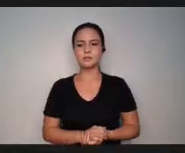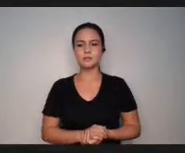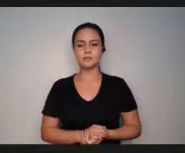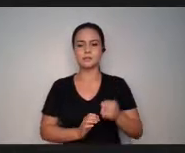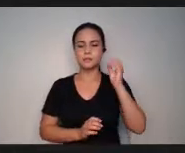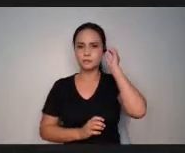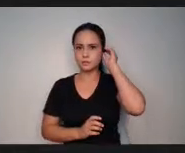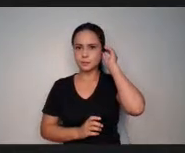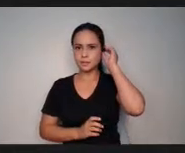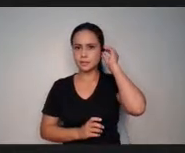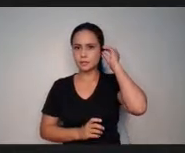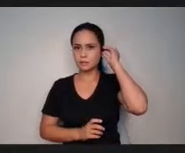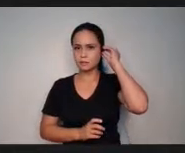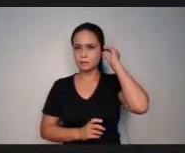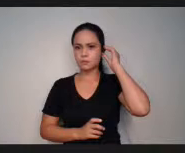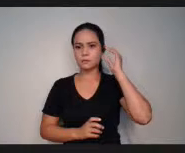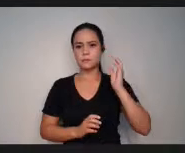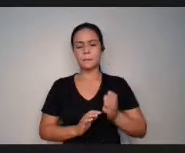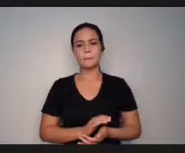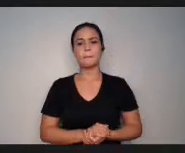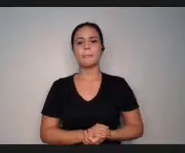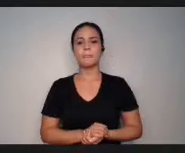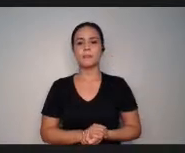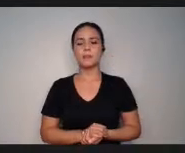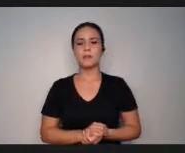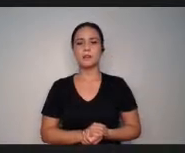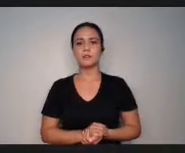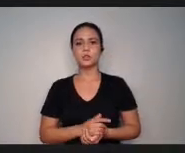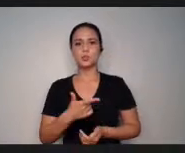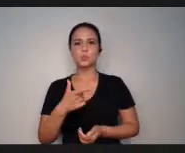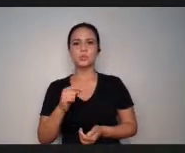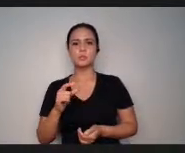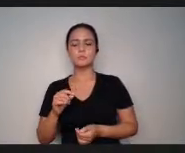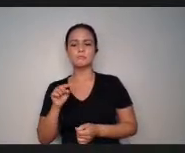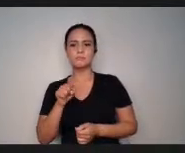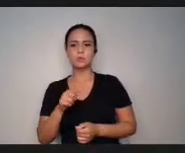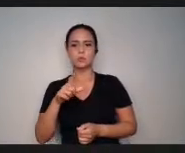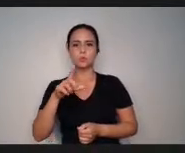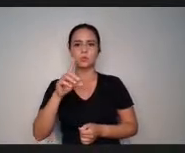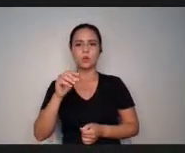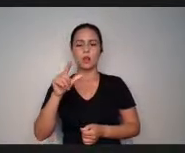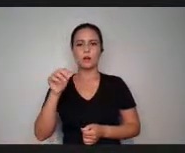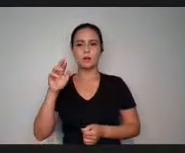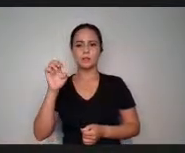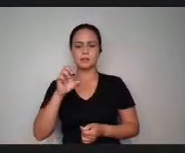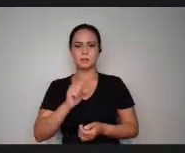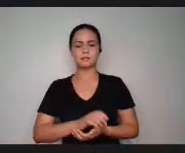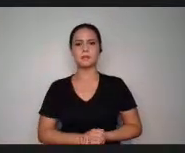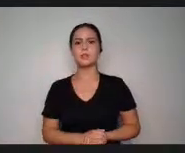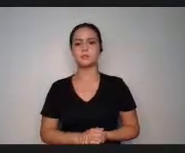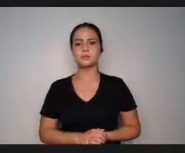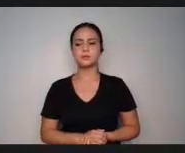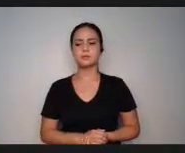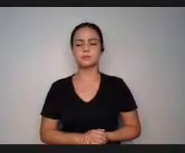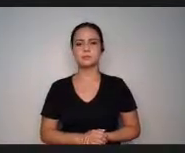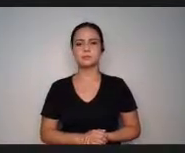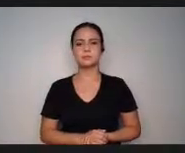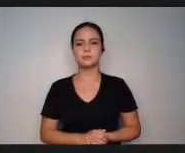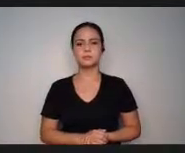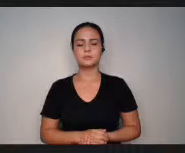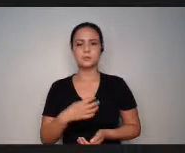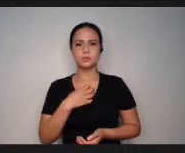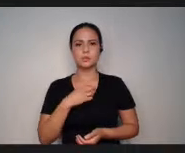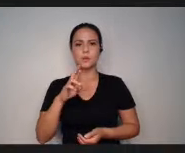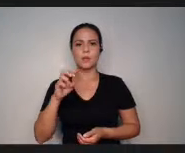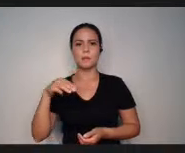over $200,000 a year, were more likely to work remotely, compared to 12.7% with annual incomes